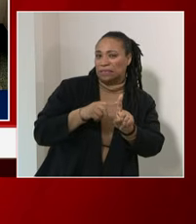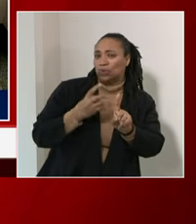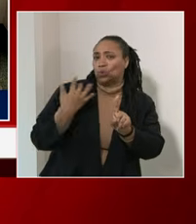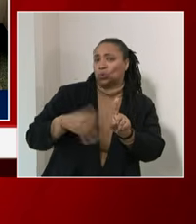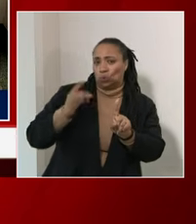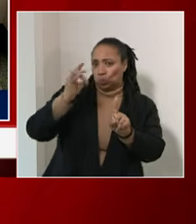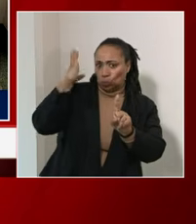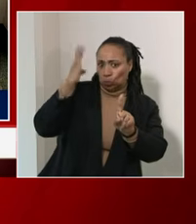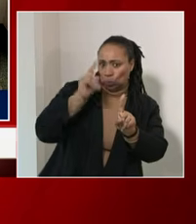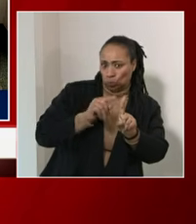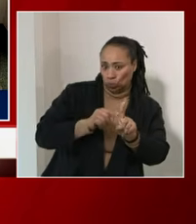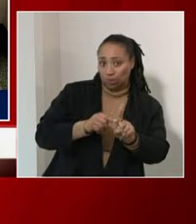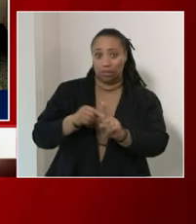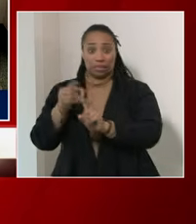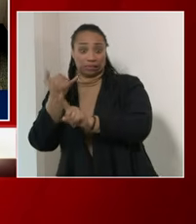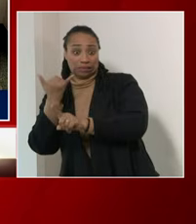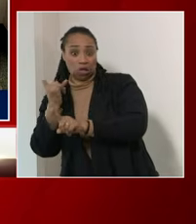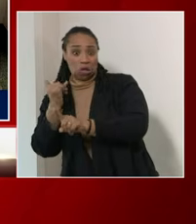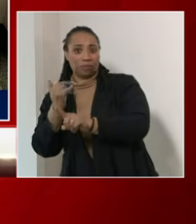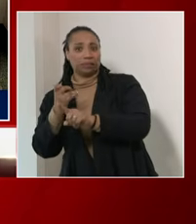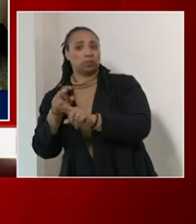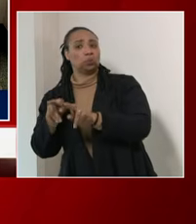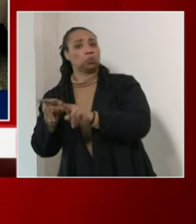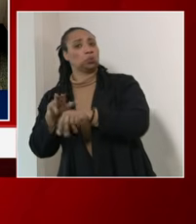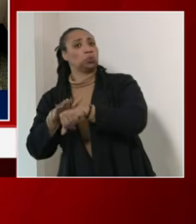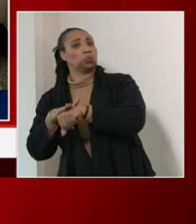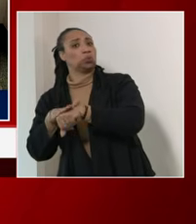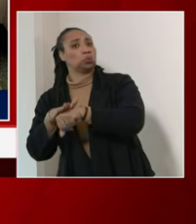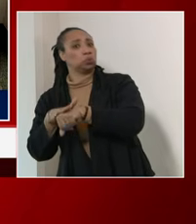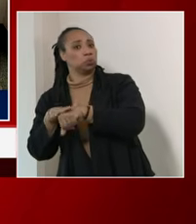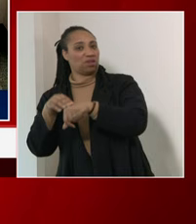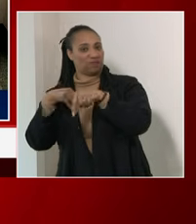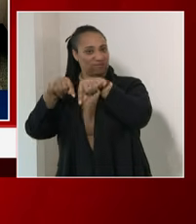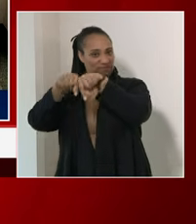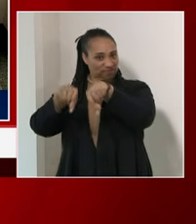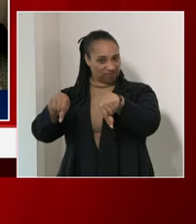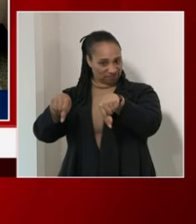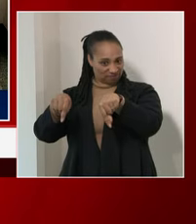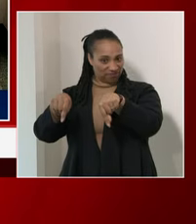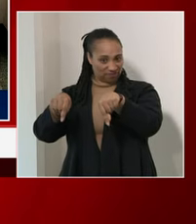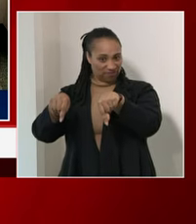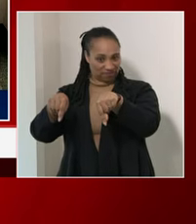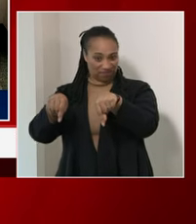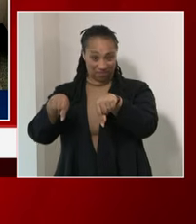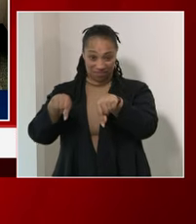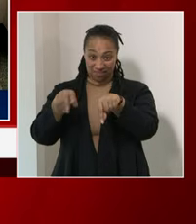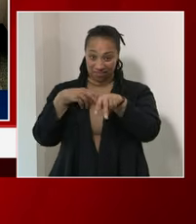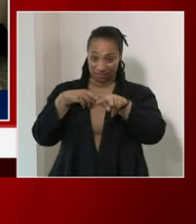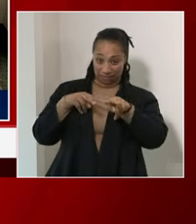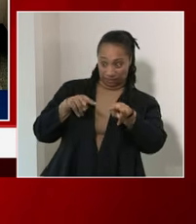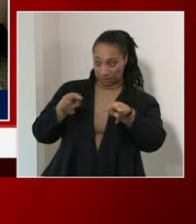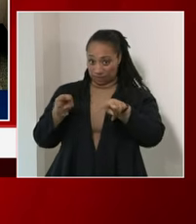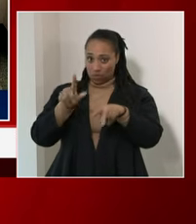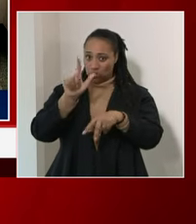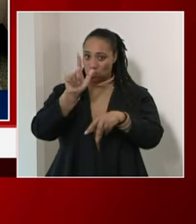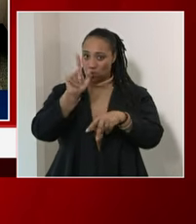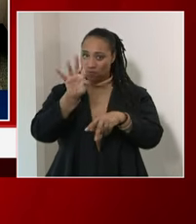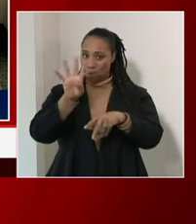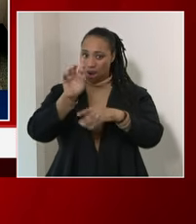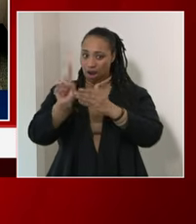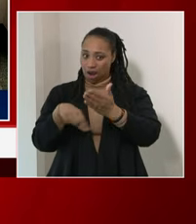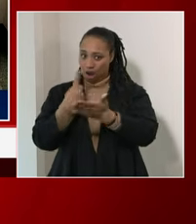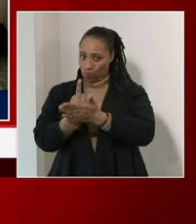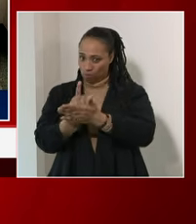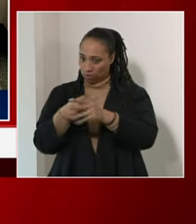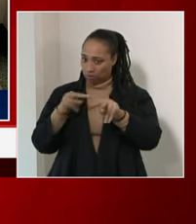information continues. We did 24-hour digital and in-person monitoring over the weekend. We cleared ice on rooftops